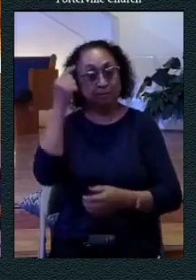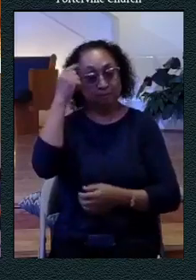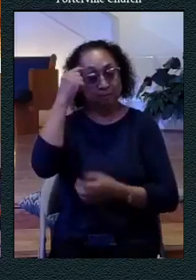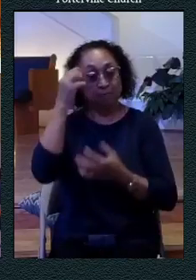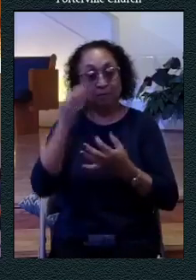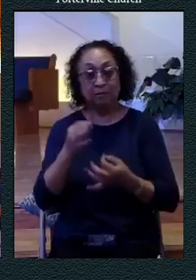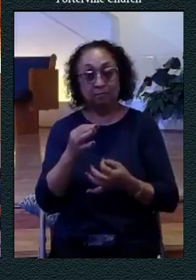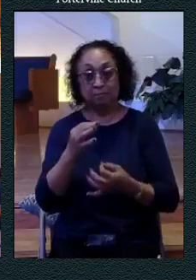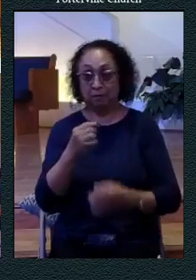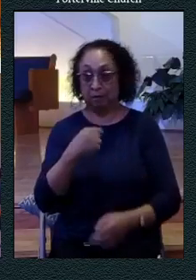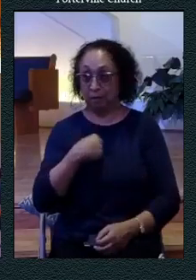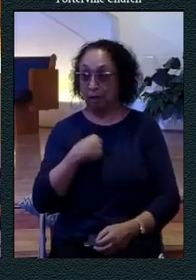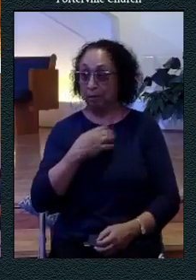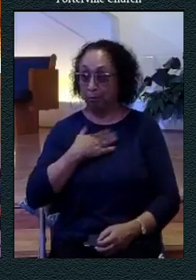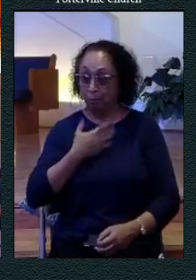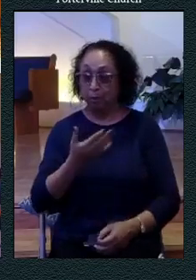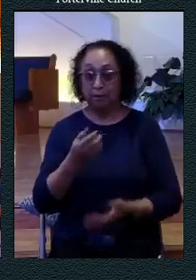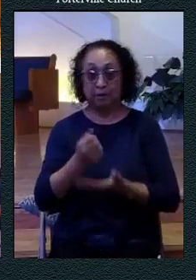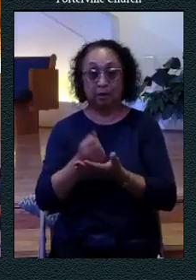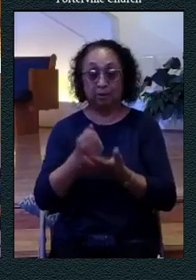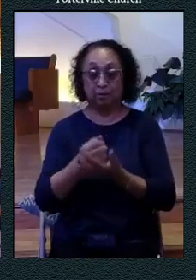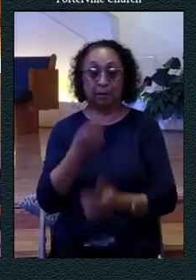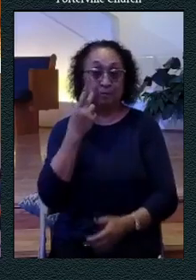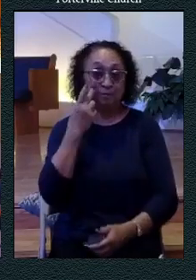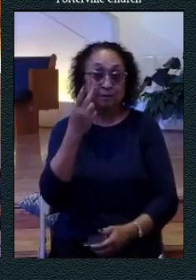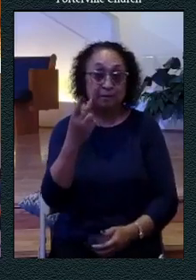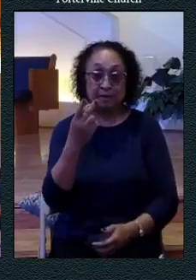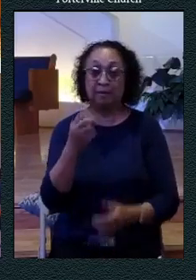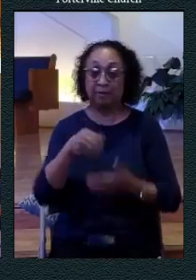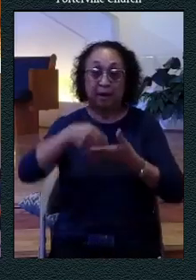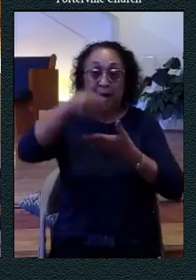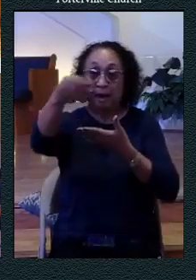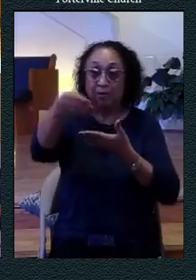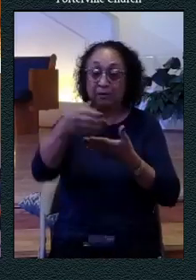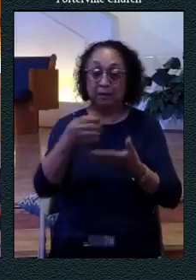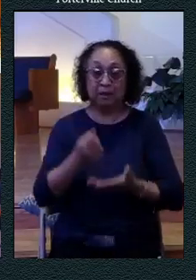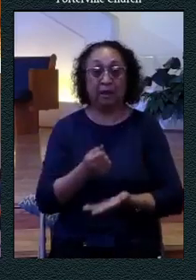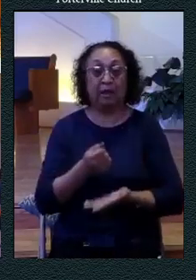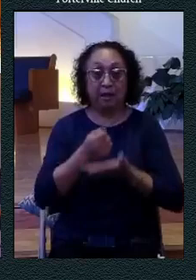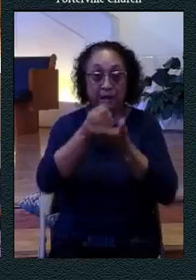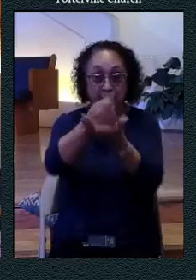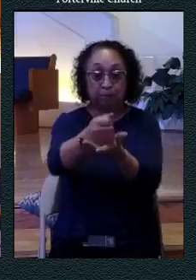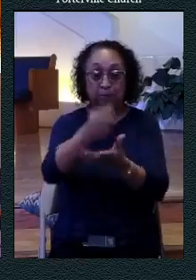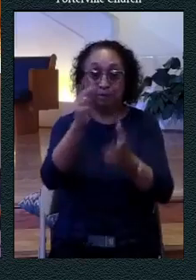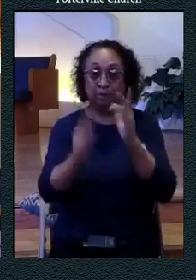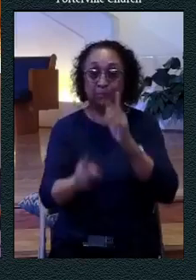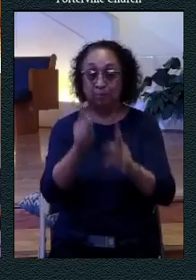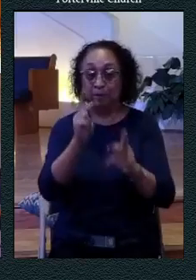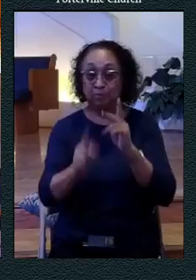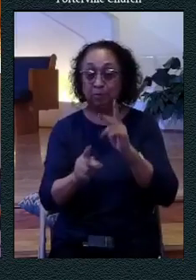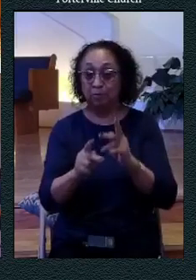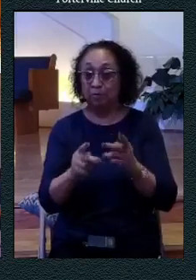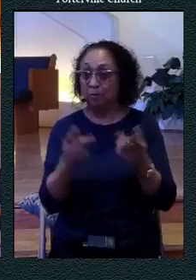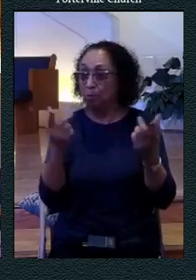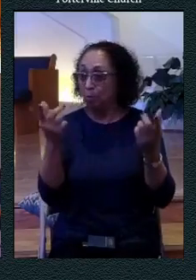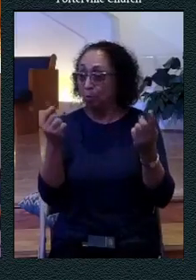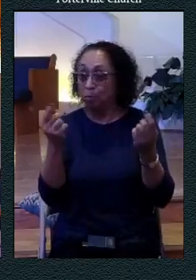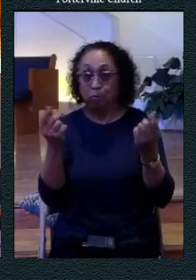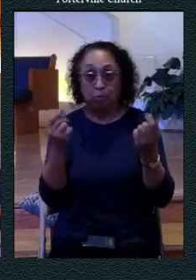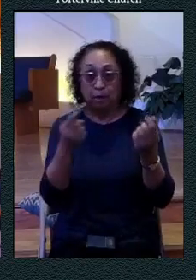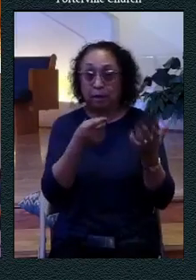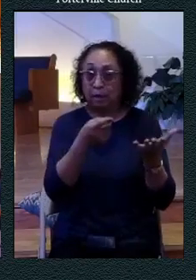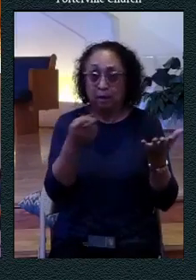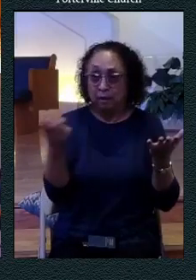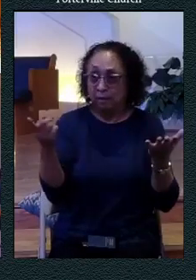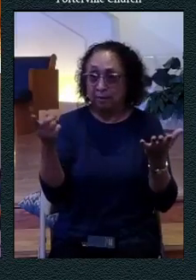and they're out there seeing the needs of others, engaging with the needs of others. So we wonder, what compels them?